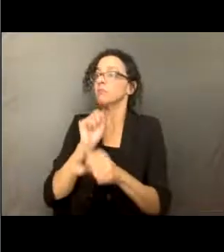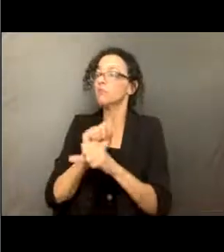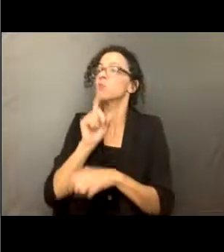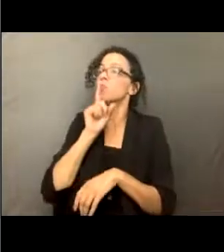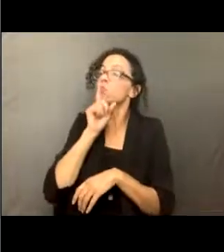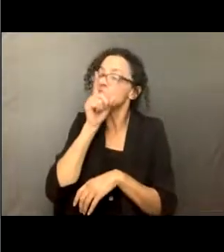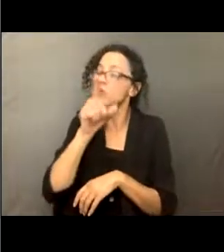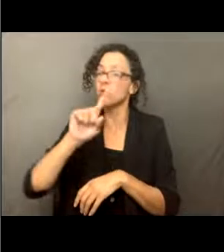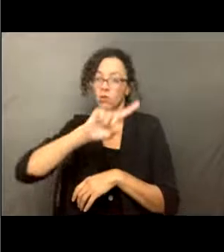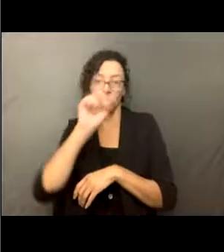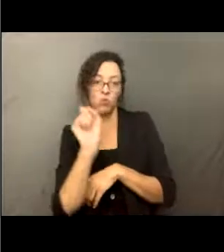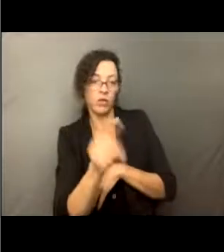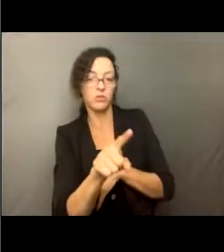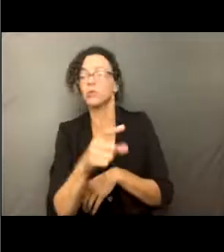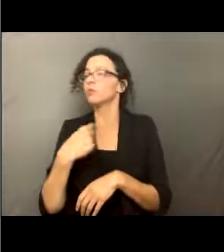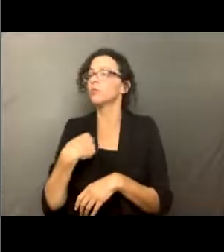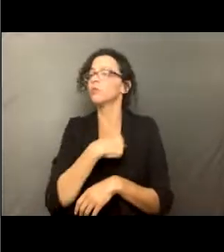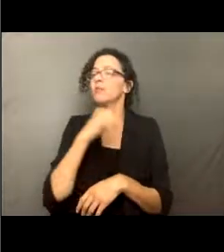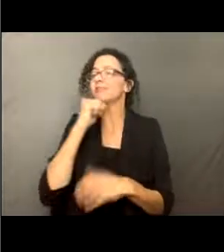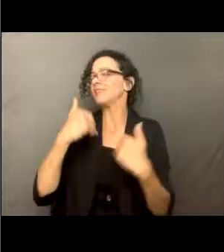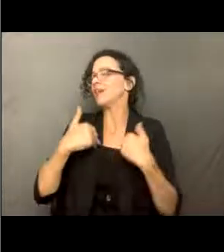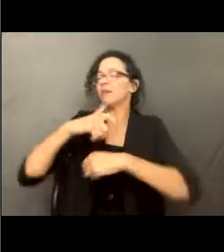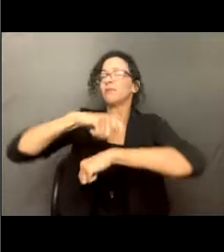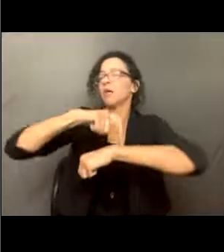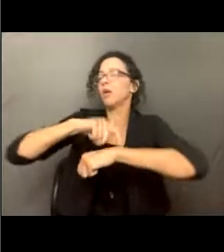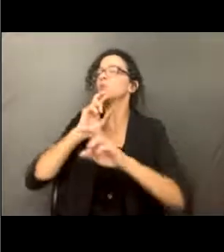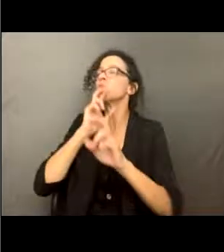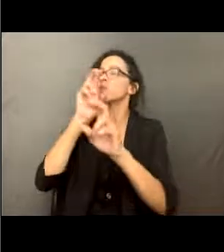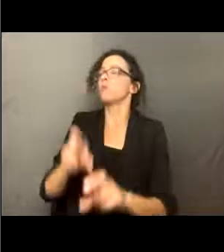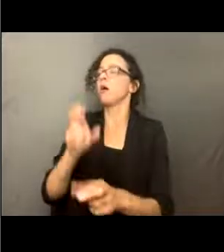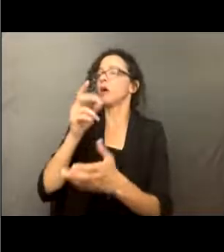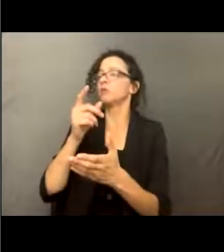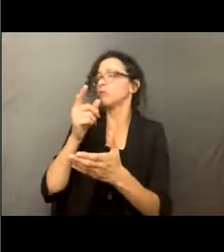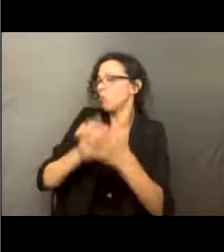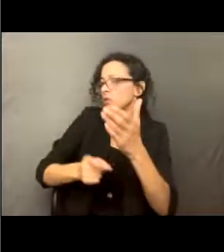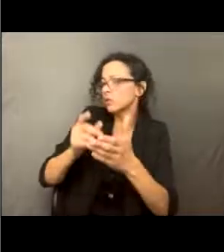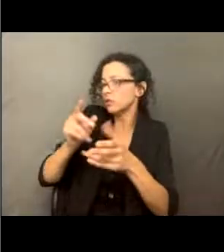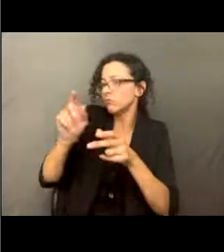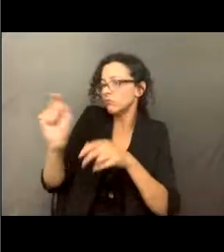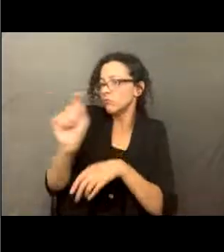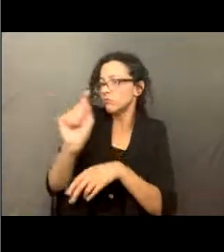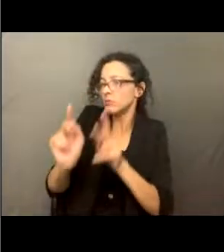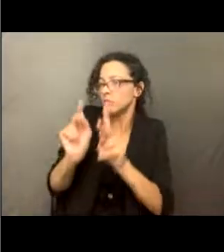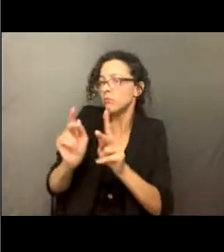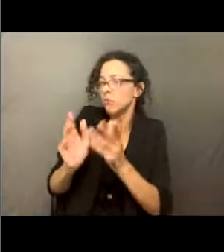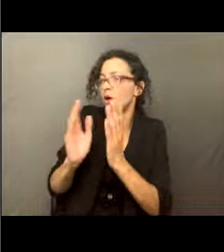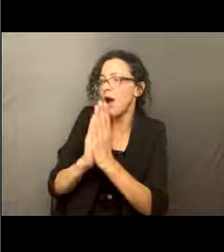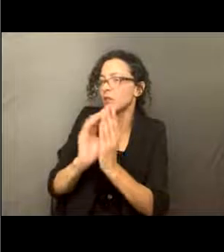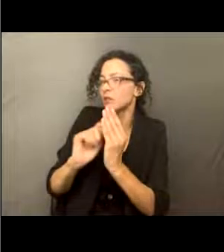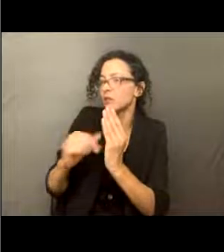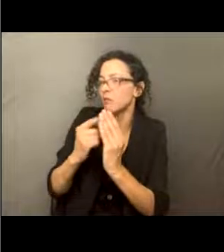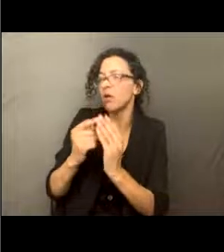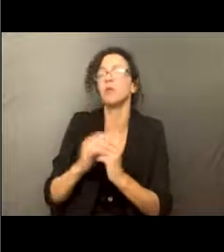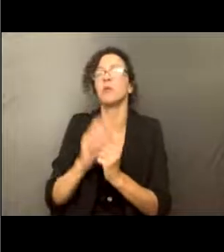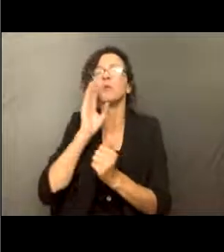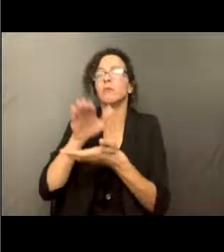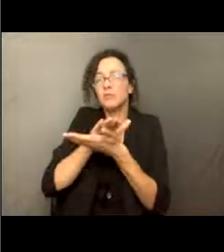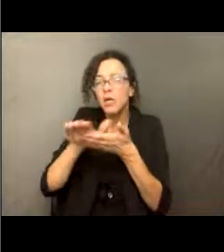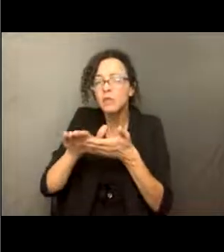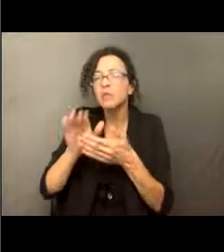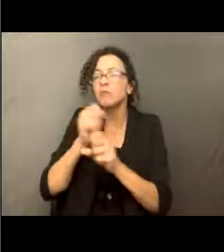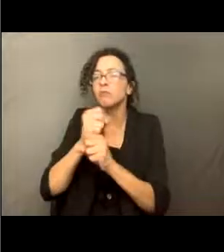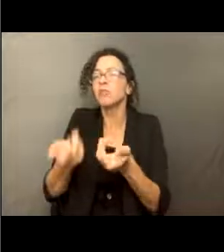them the information they were asking for. So it would be great if, as we continue this, to make it a little more interactive and a little